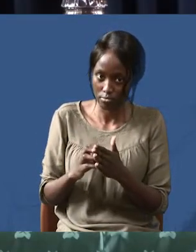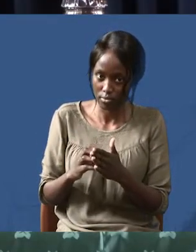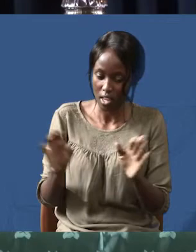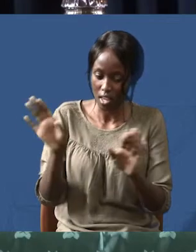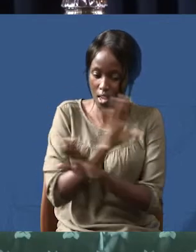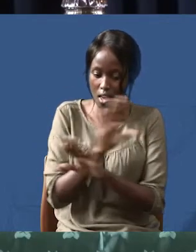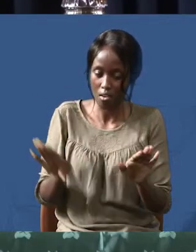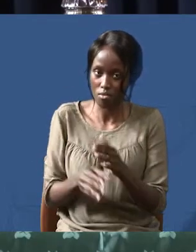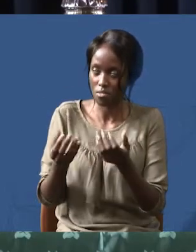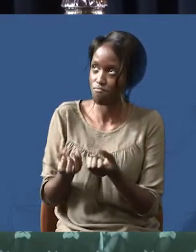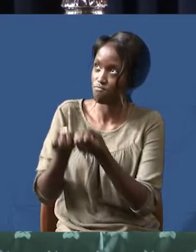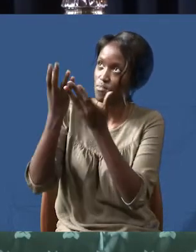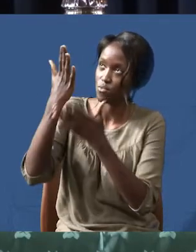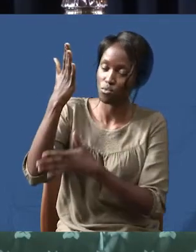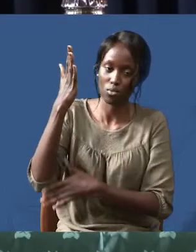everything to God.